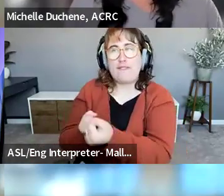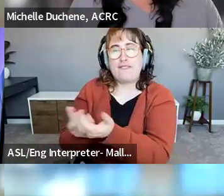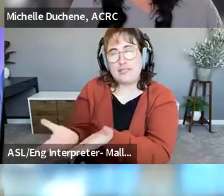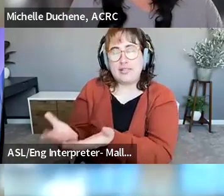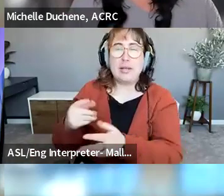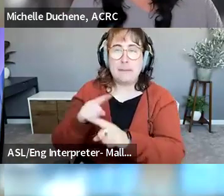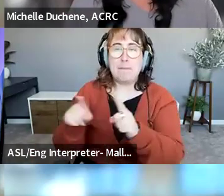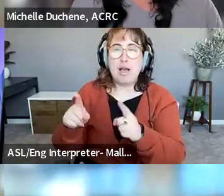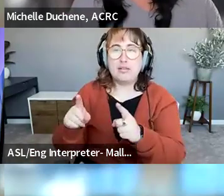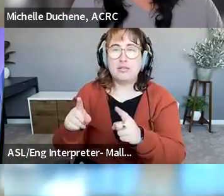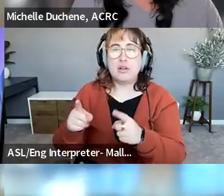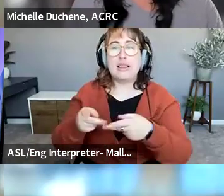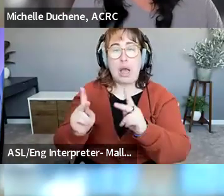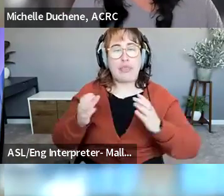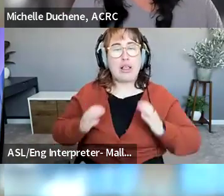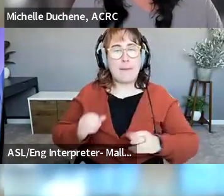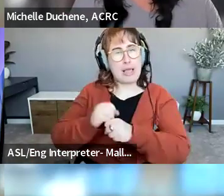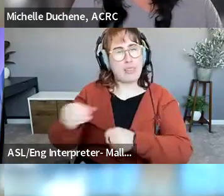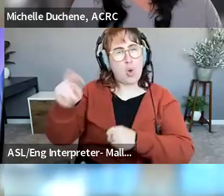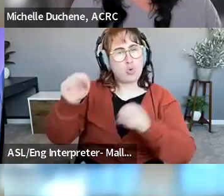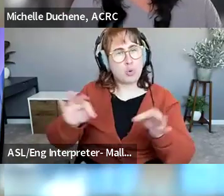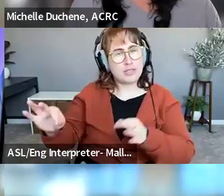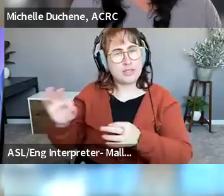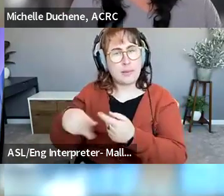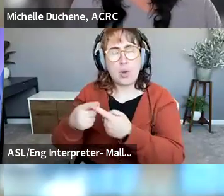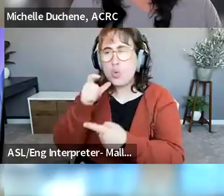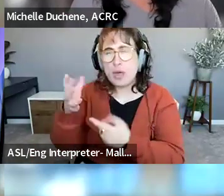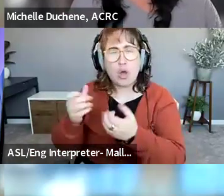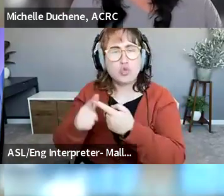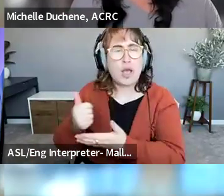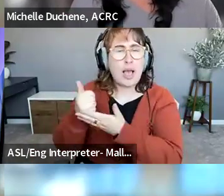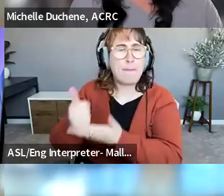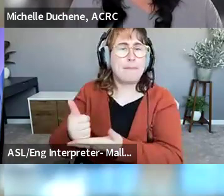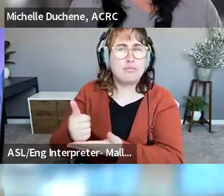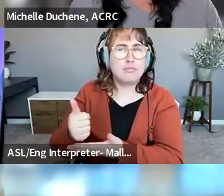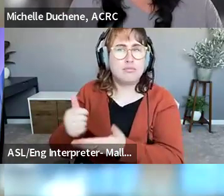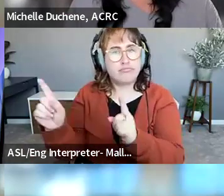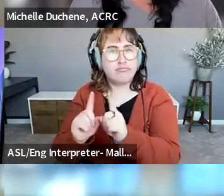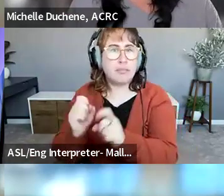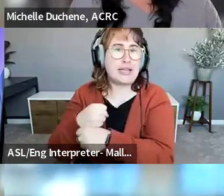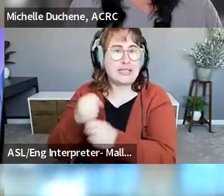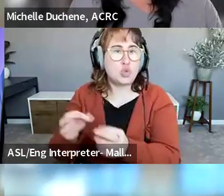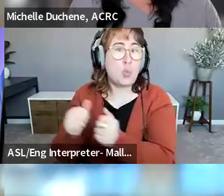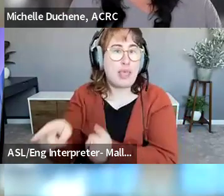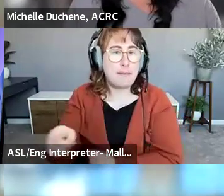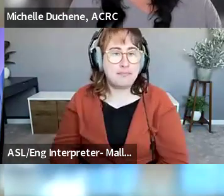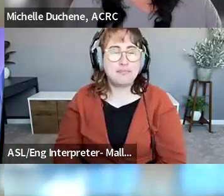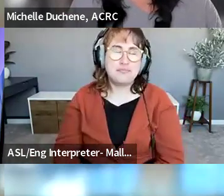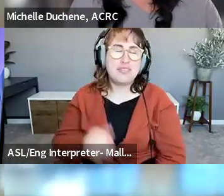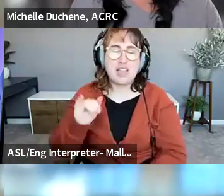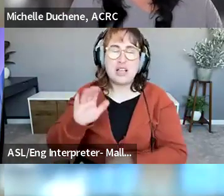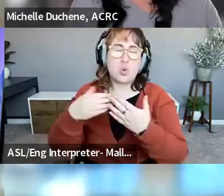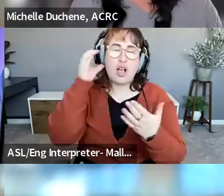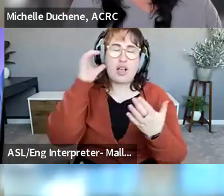allowing the client to make their own choices about who they want to help them make decisions. So that's the whole concept. And